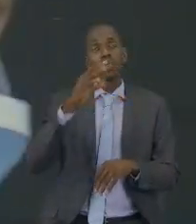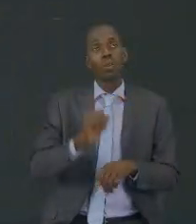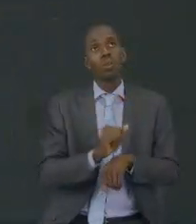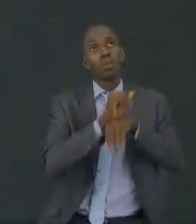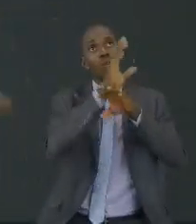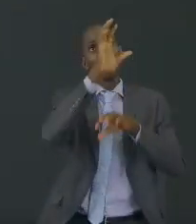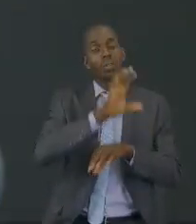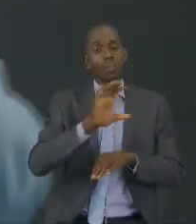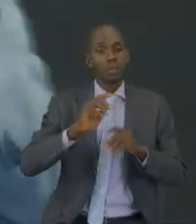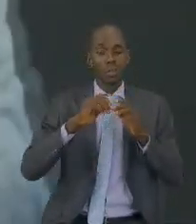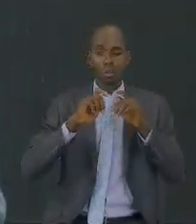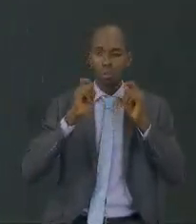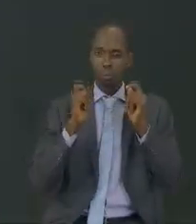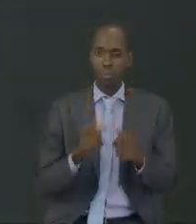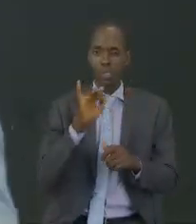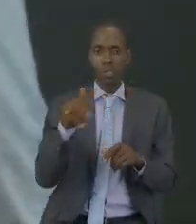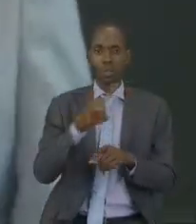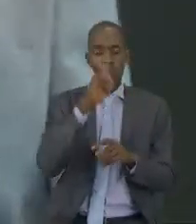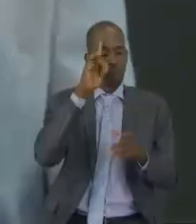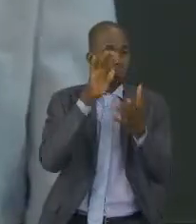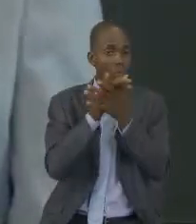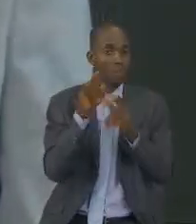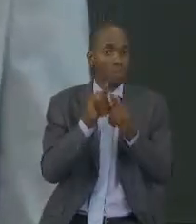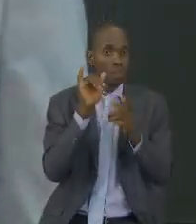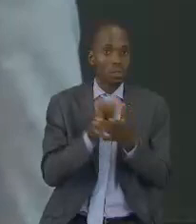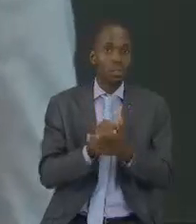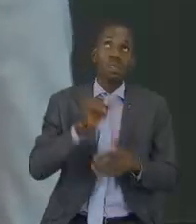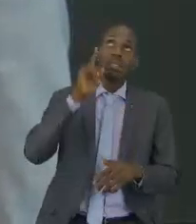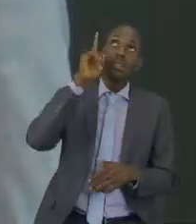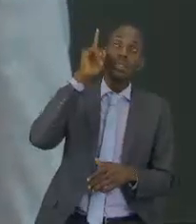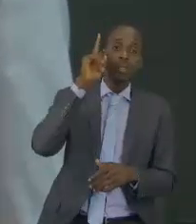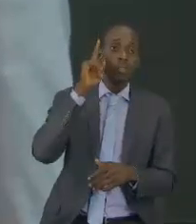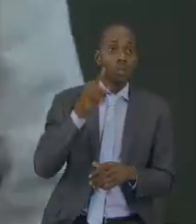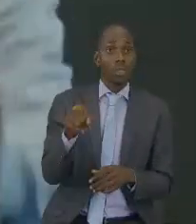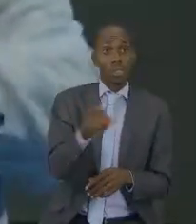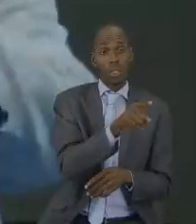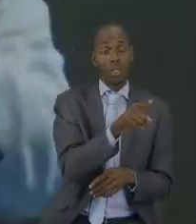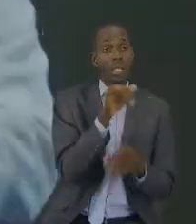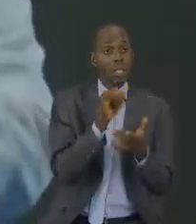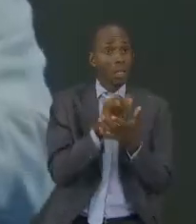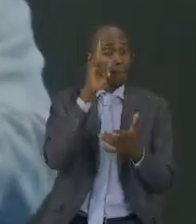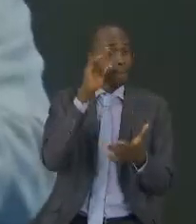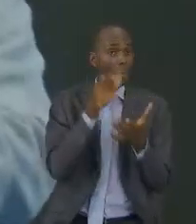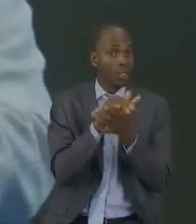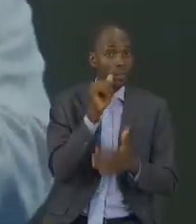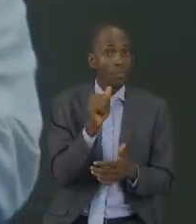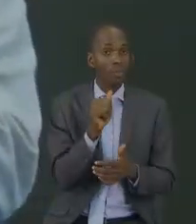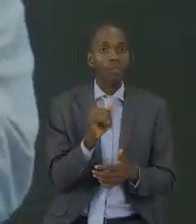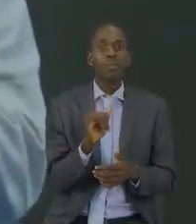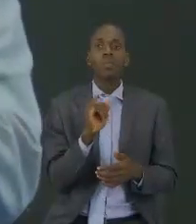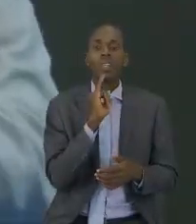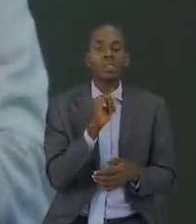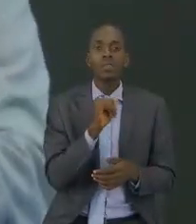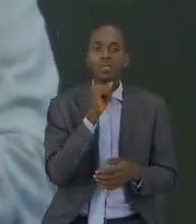you believe like that, he that believeth is not a